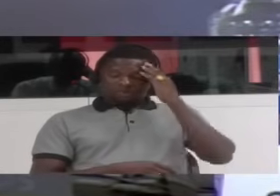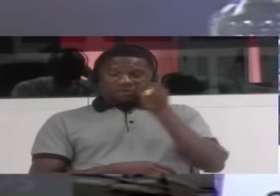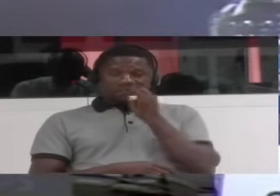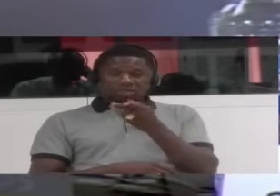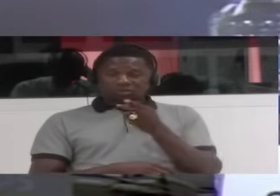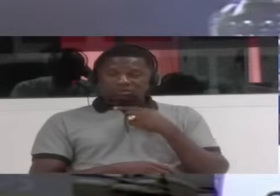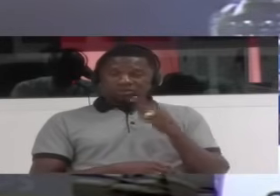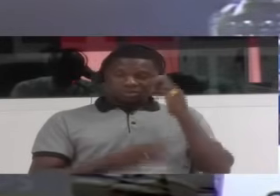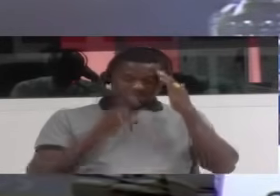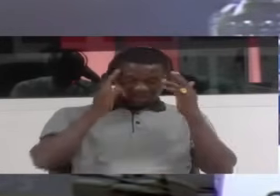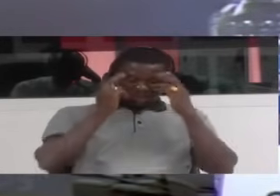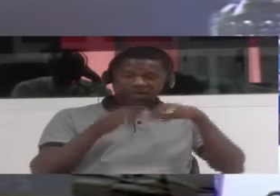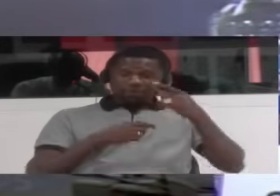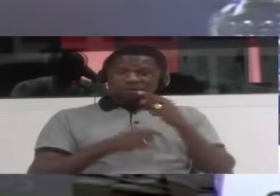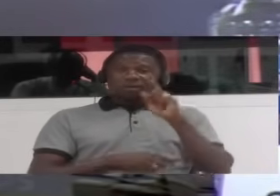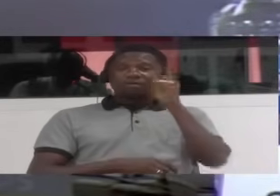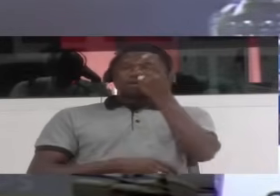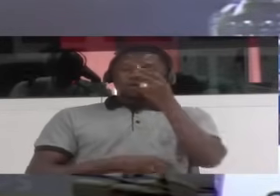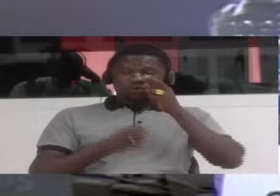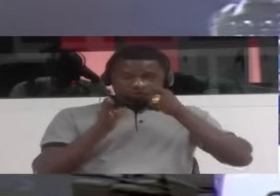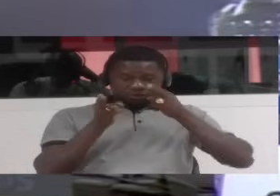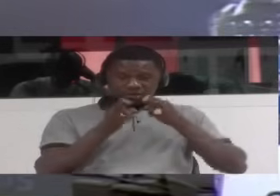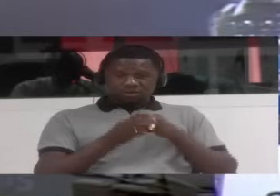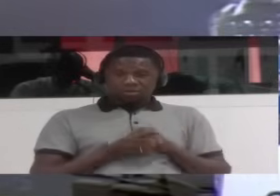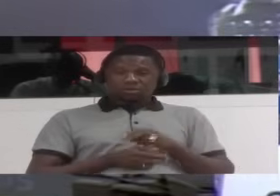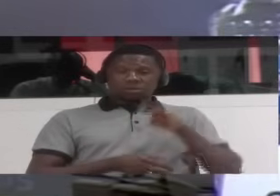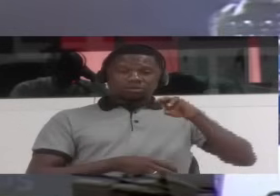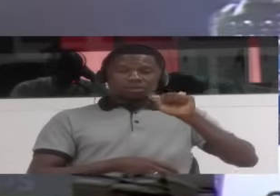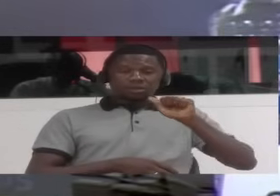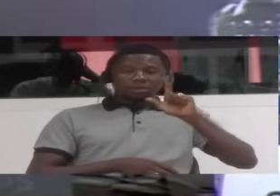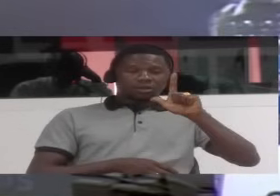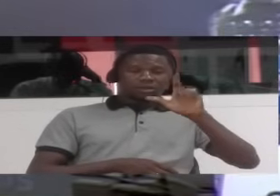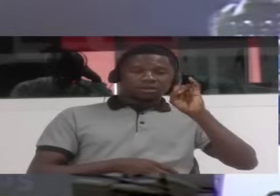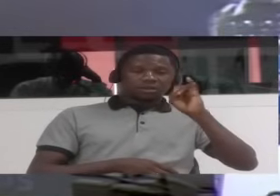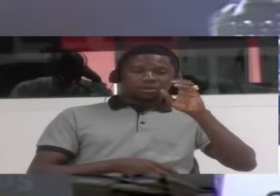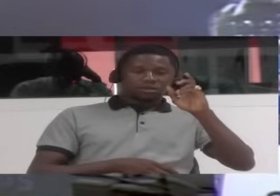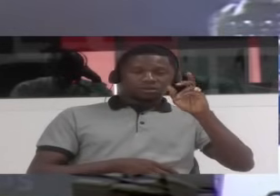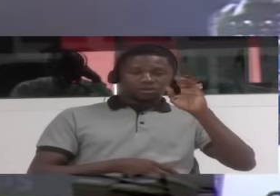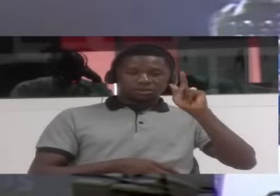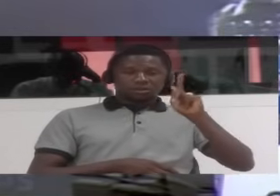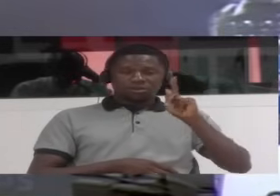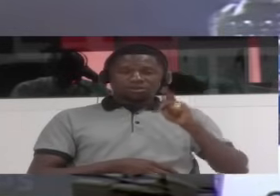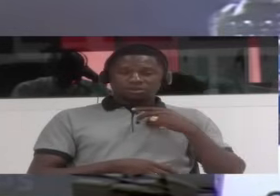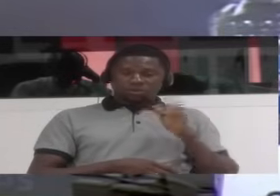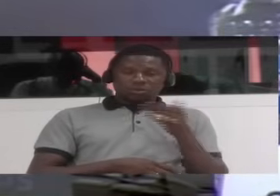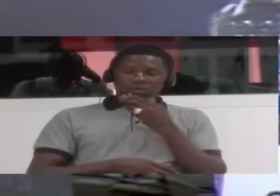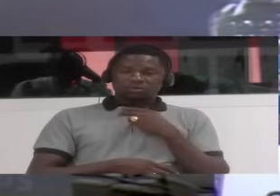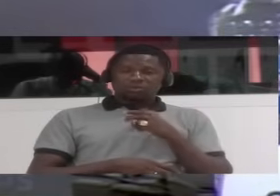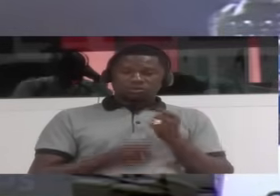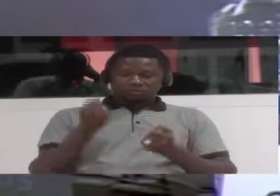that after the first shooting, Malik Jata went into the vehicle